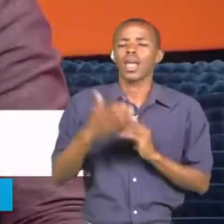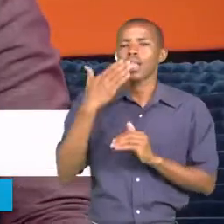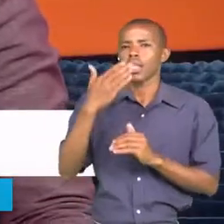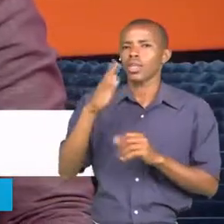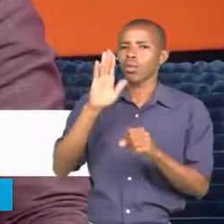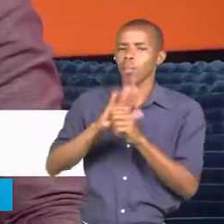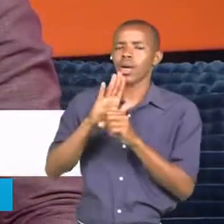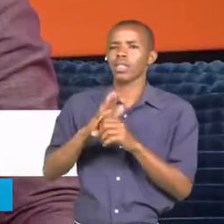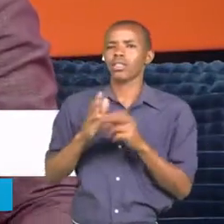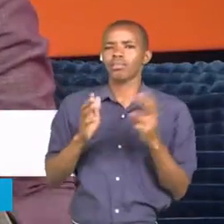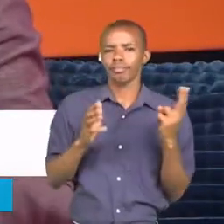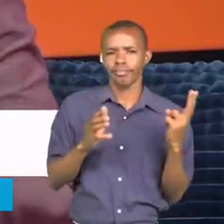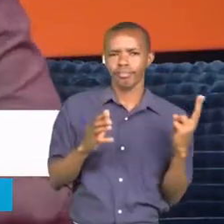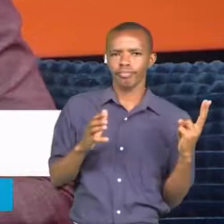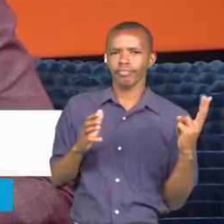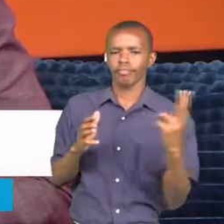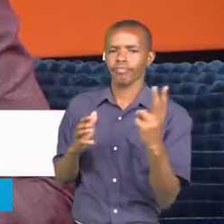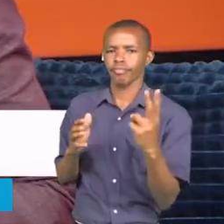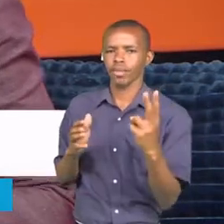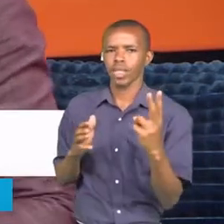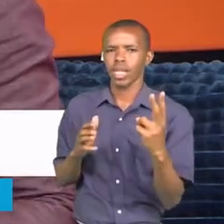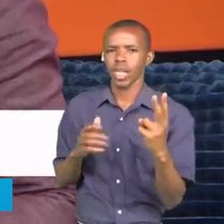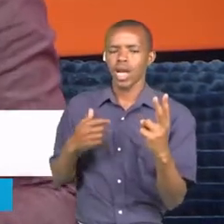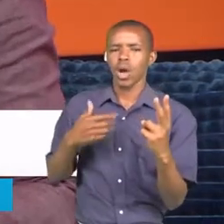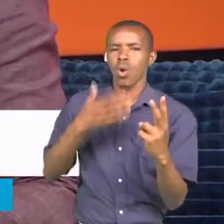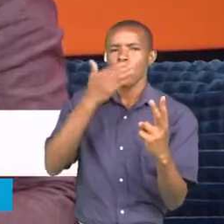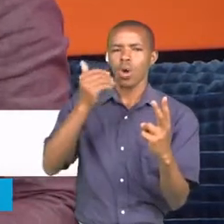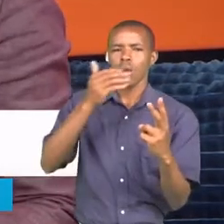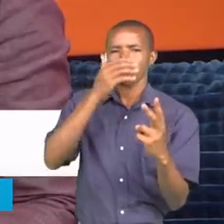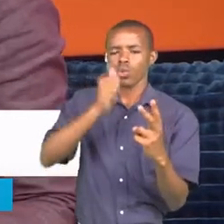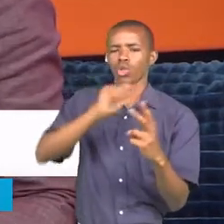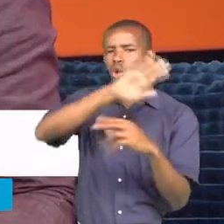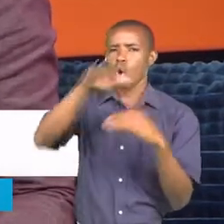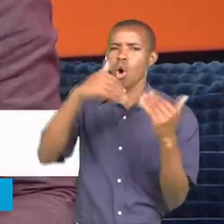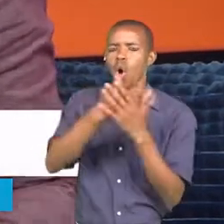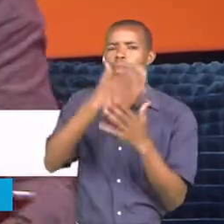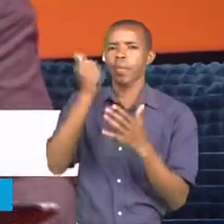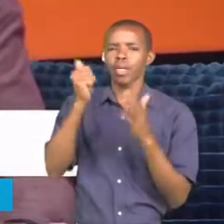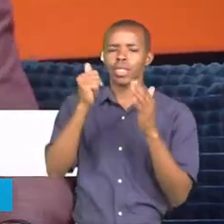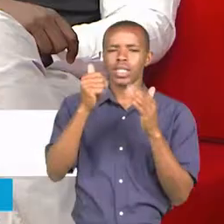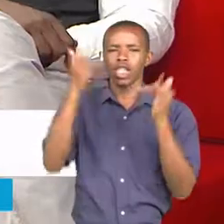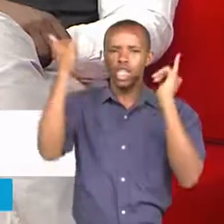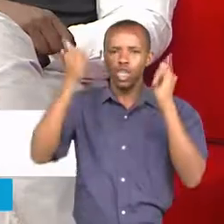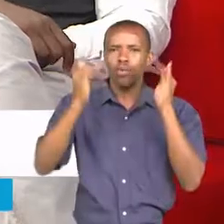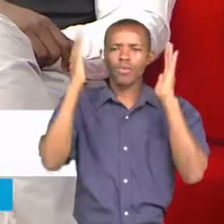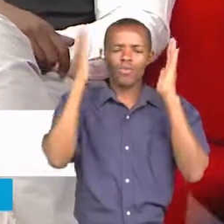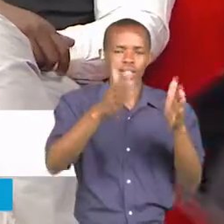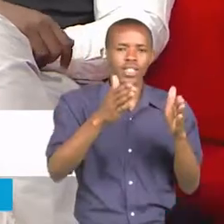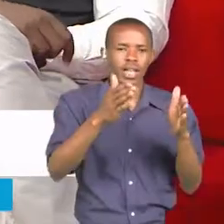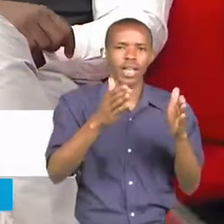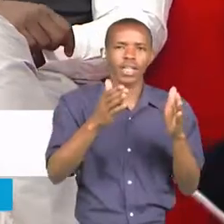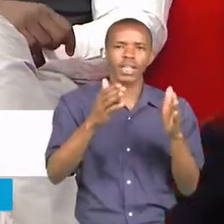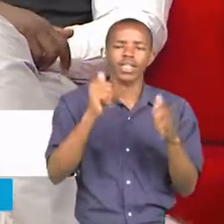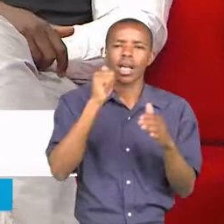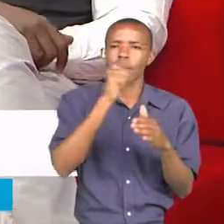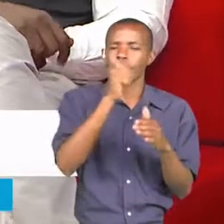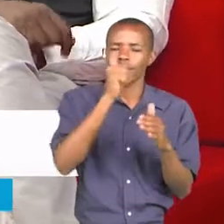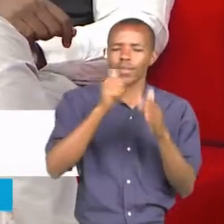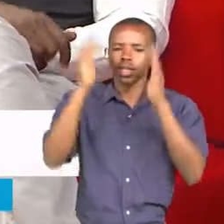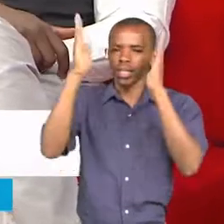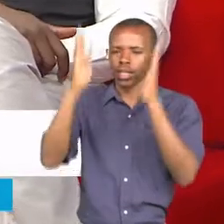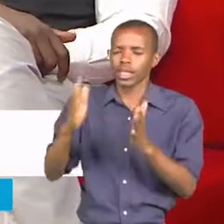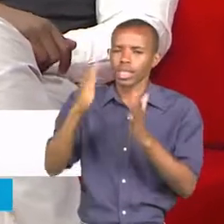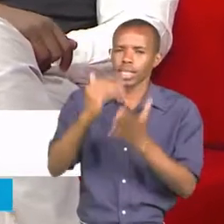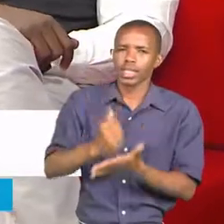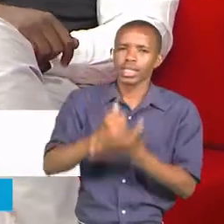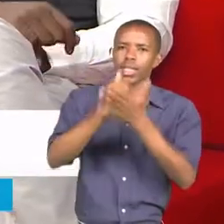much, Kelvin. And of course, thank you so much, Mark. I wish you all the best in your new venture. It's not a new venture, actually. It's a private humanitarian